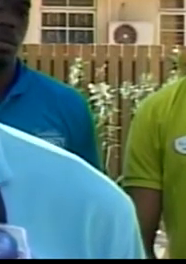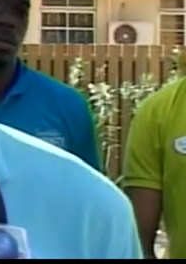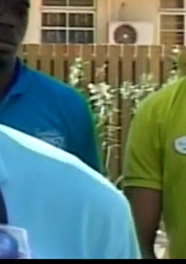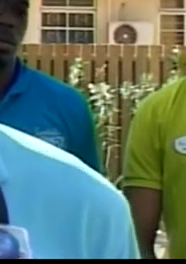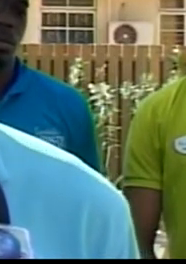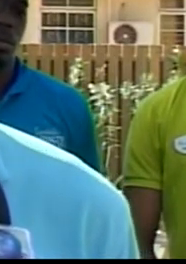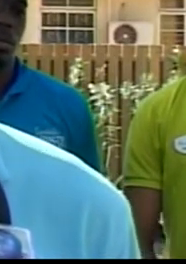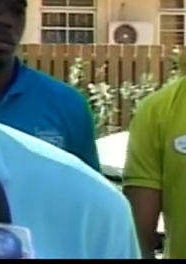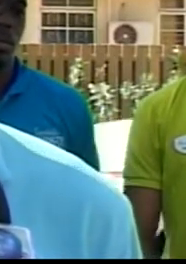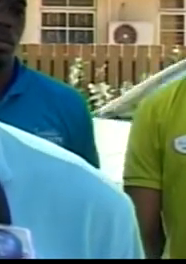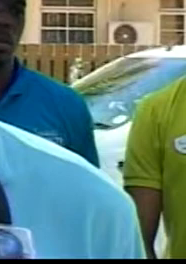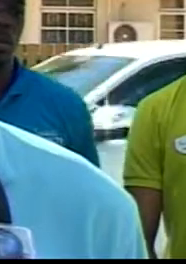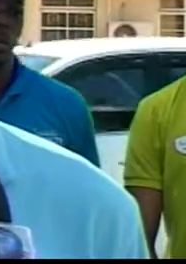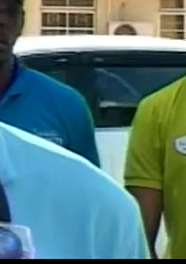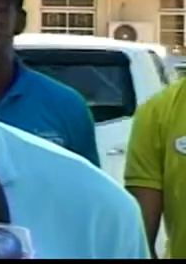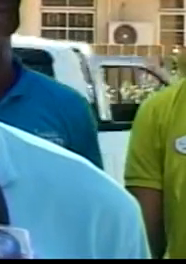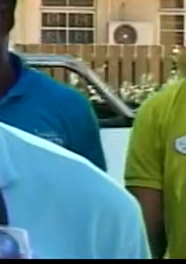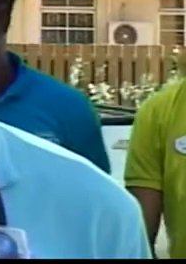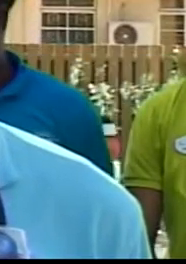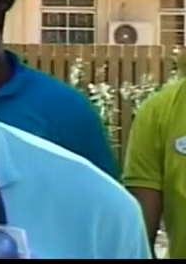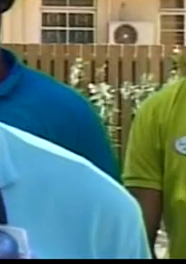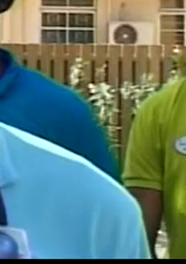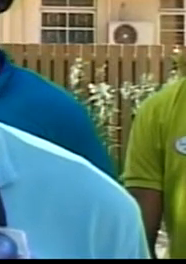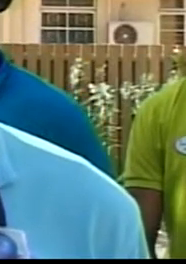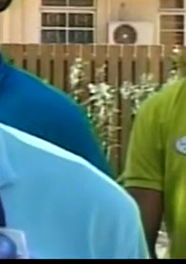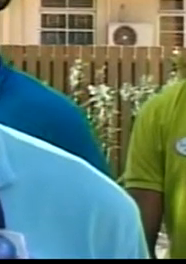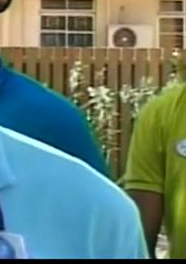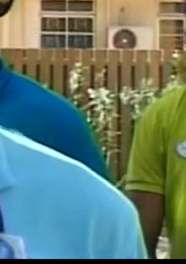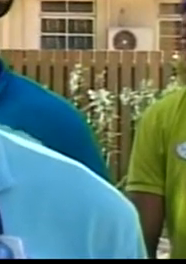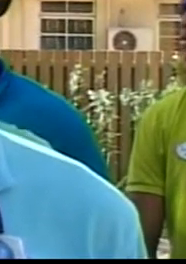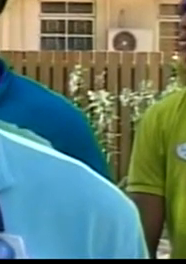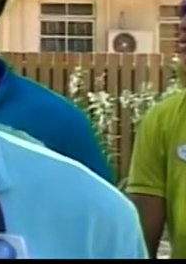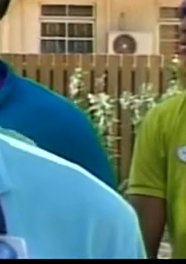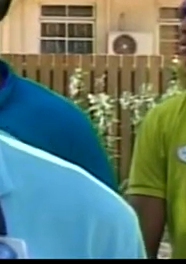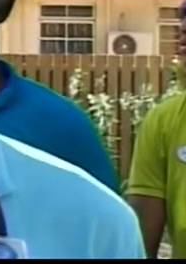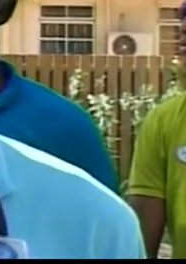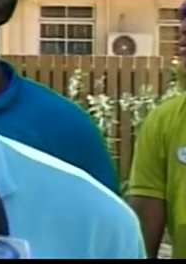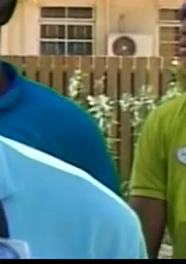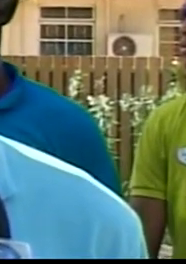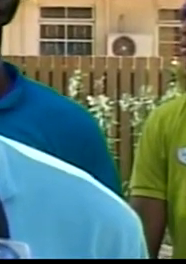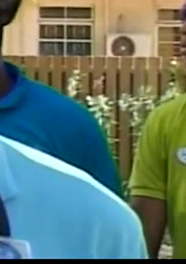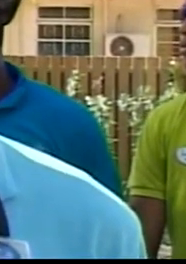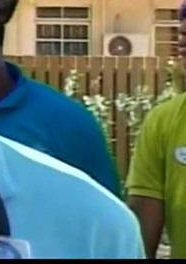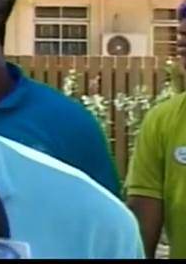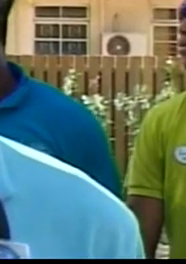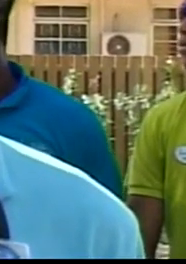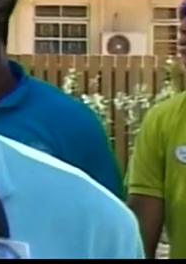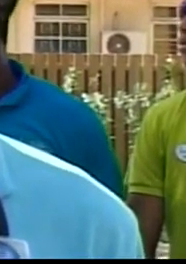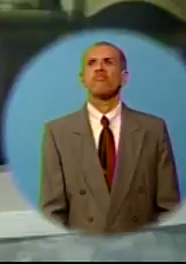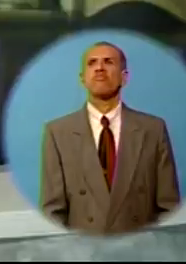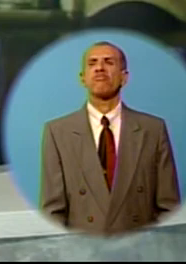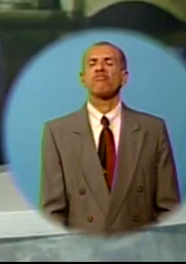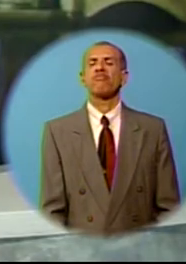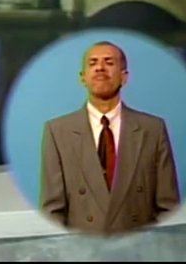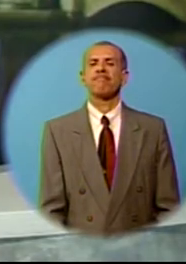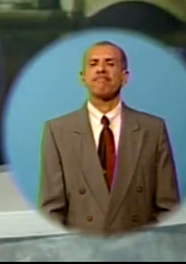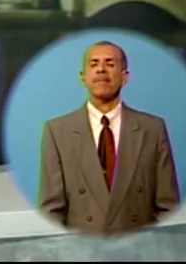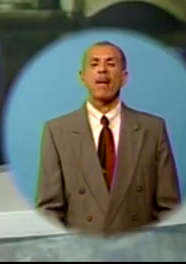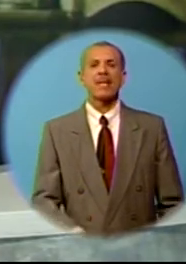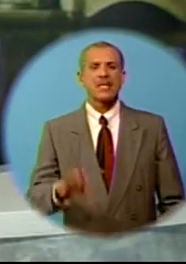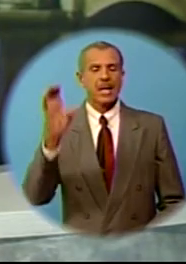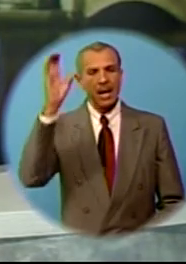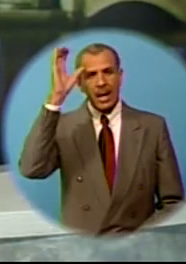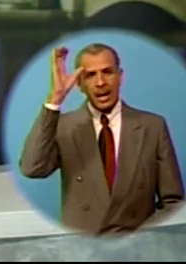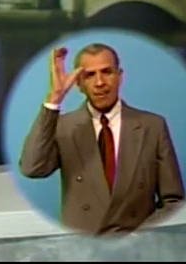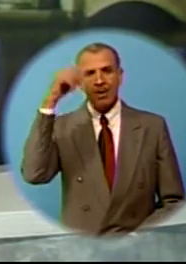received cancellations and also calls in terms of what hotels are doing to take preventative steps. Mr.